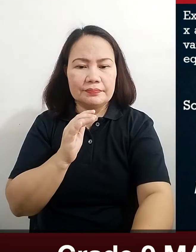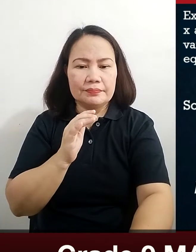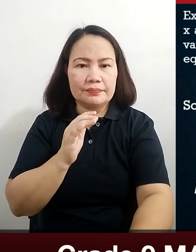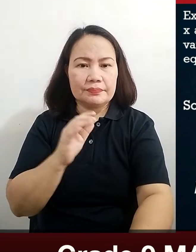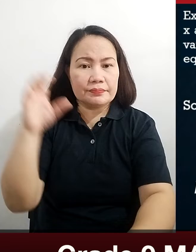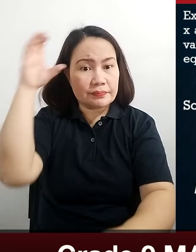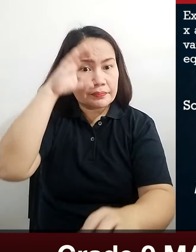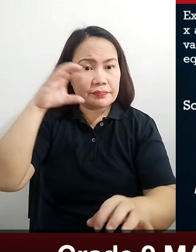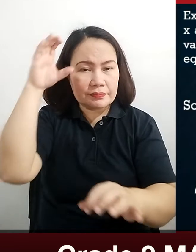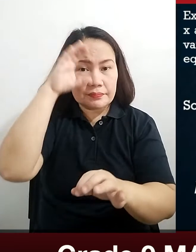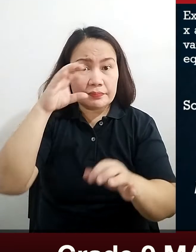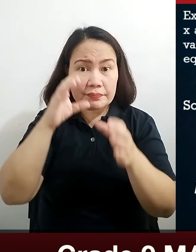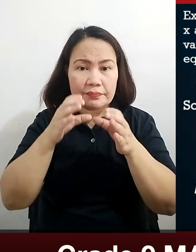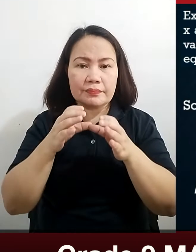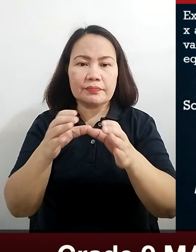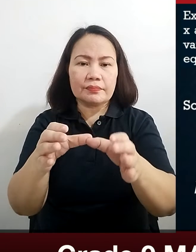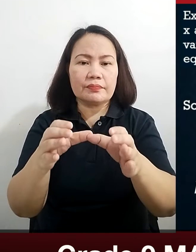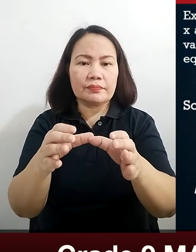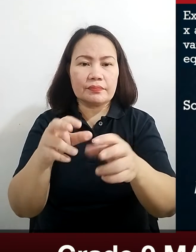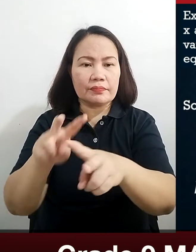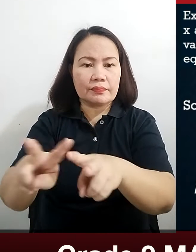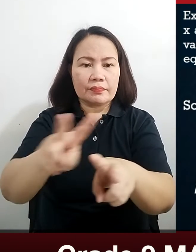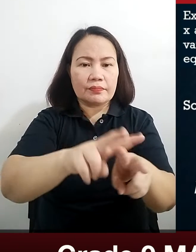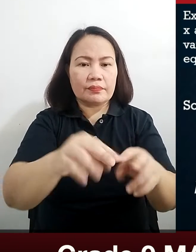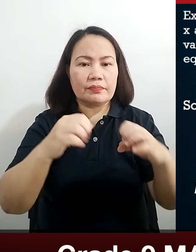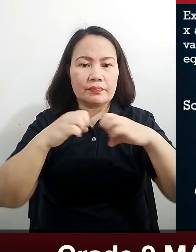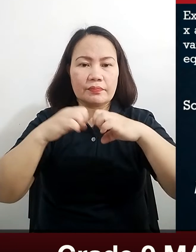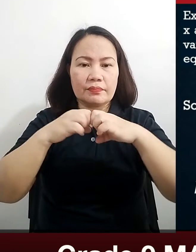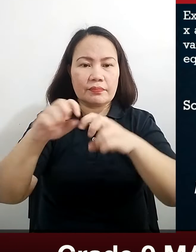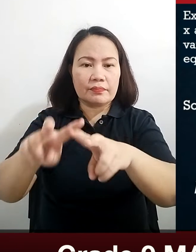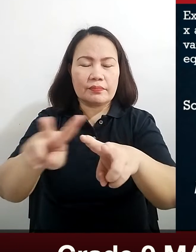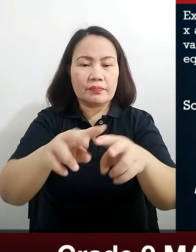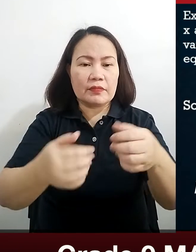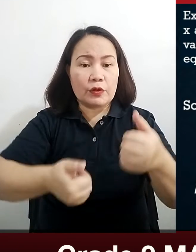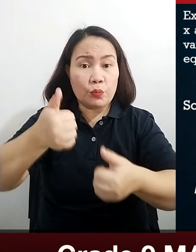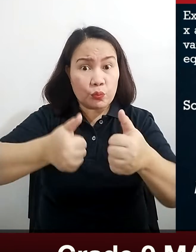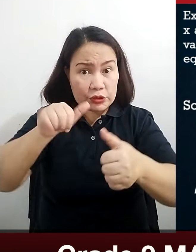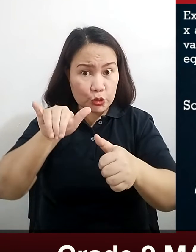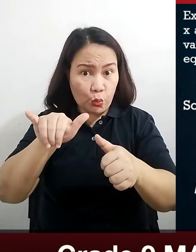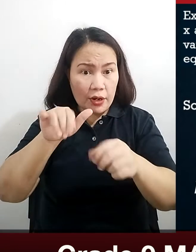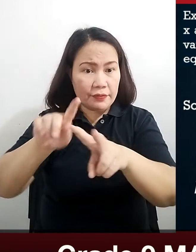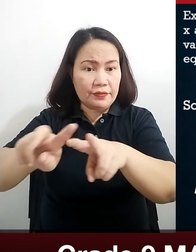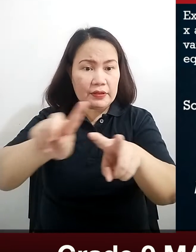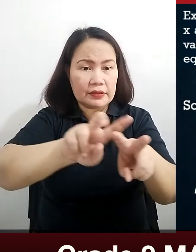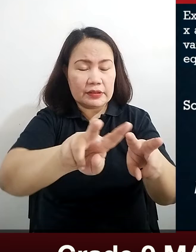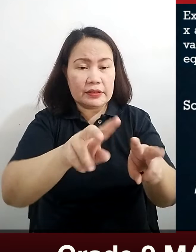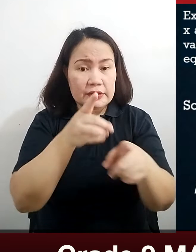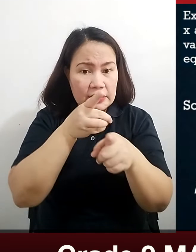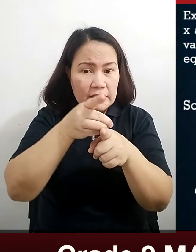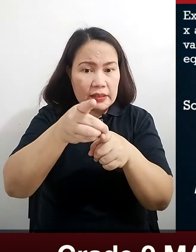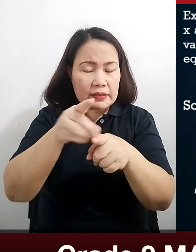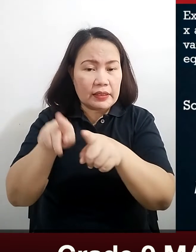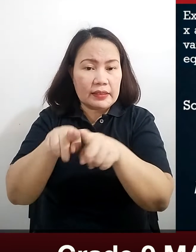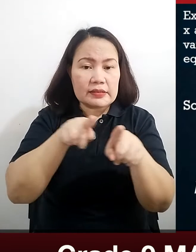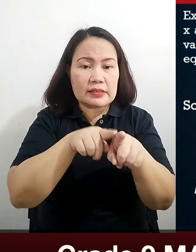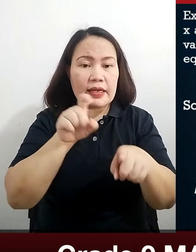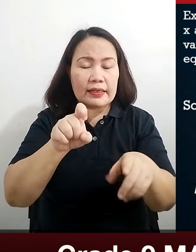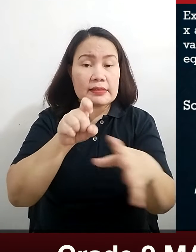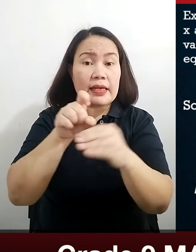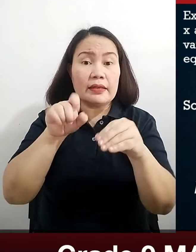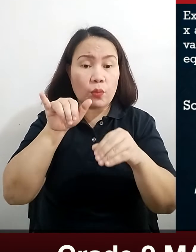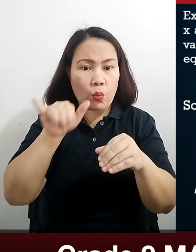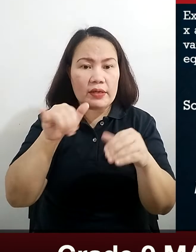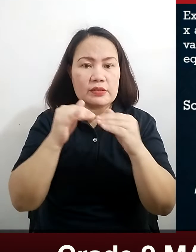the constant of variation and the equation of variation in which y varies directly as x and y is equal